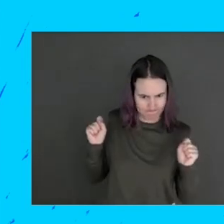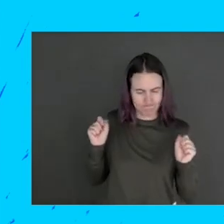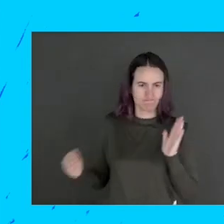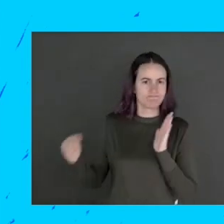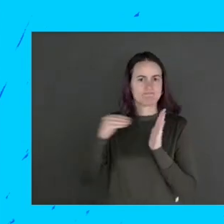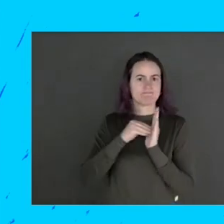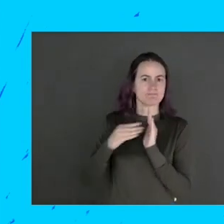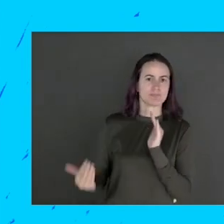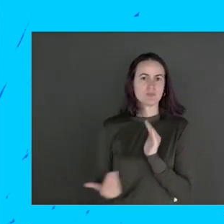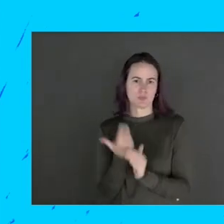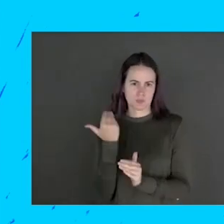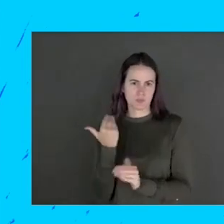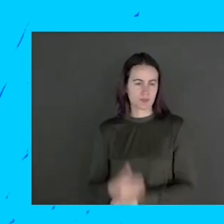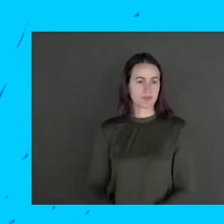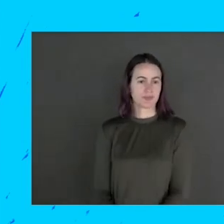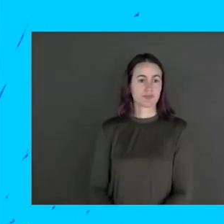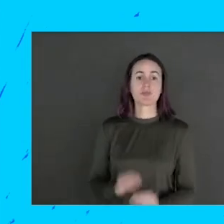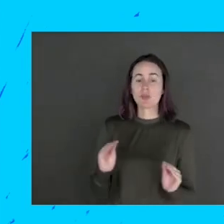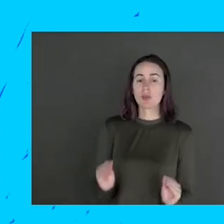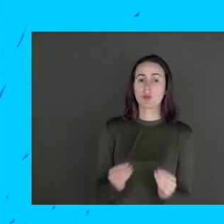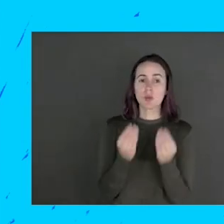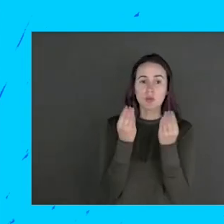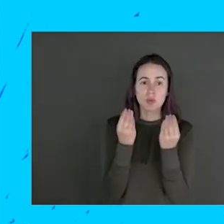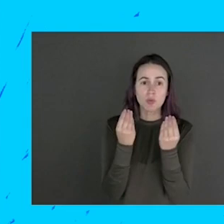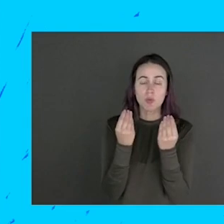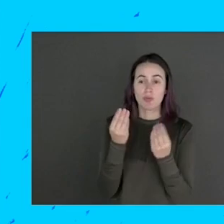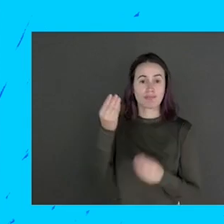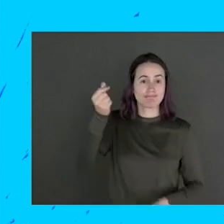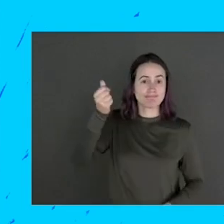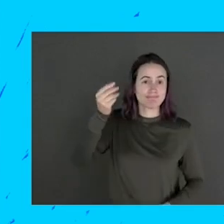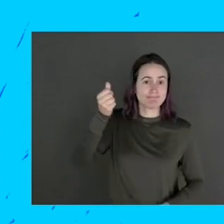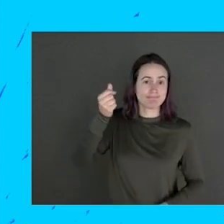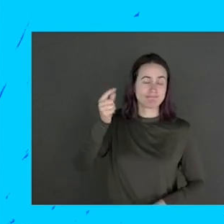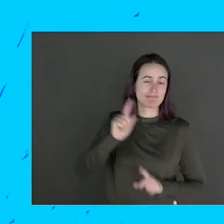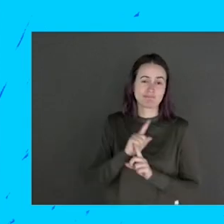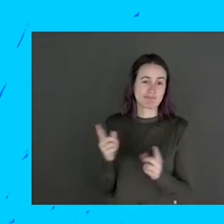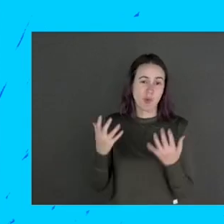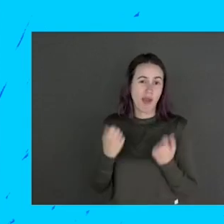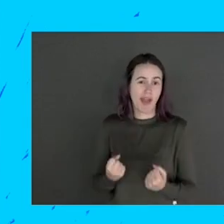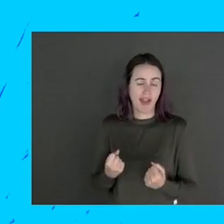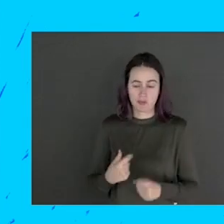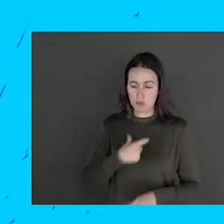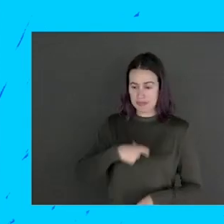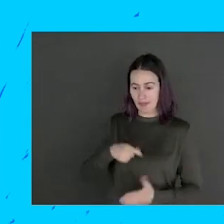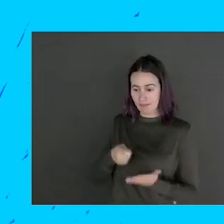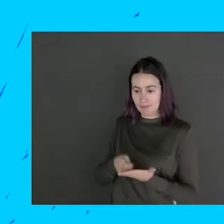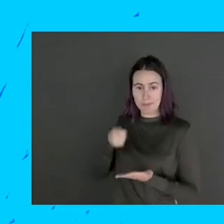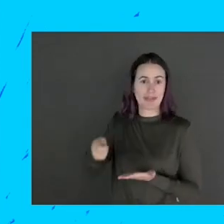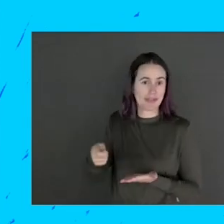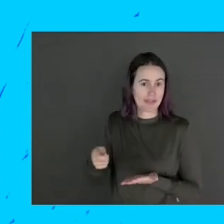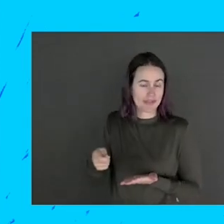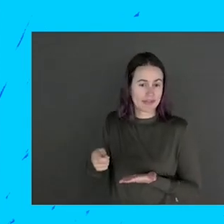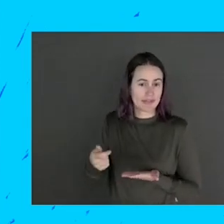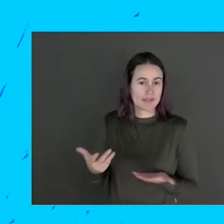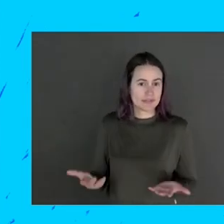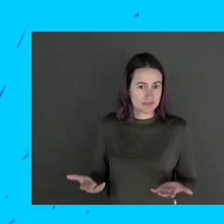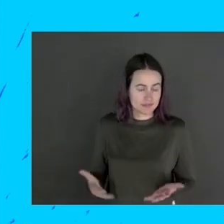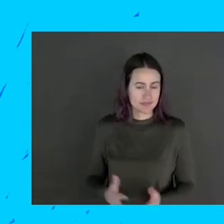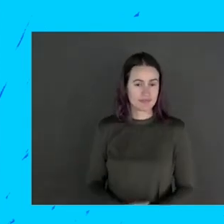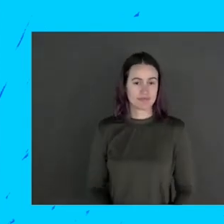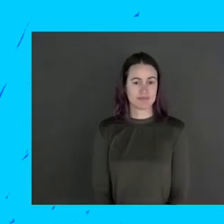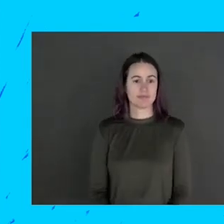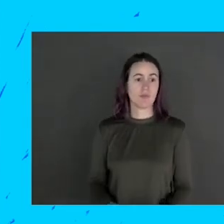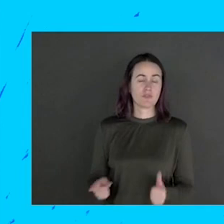young people do not have the economic power to go and seek health services. They have to go and ask